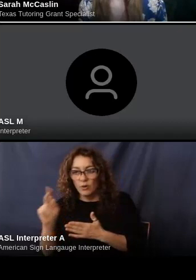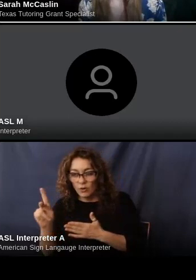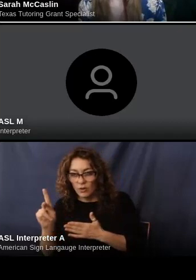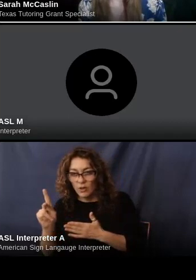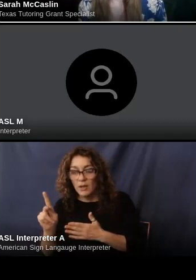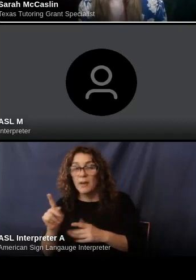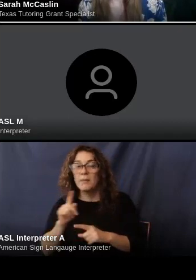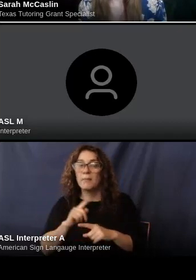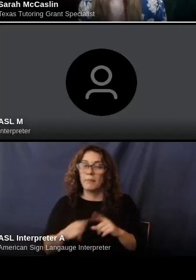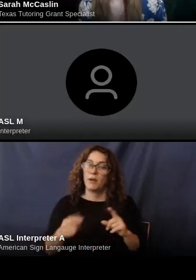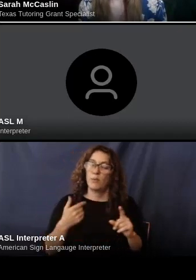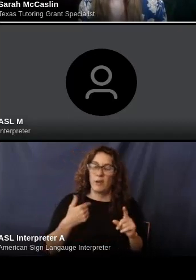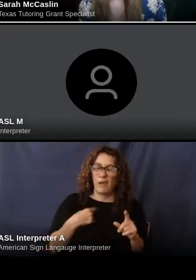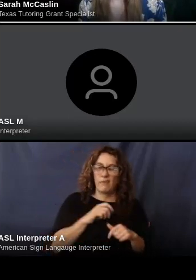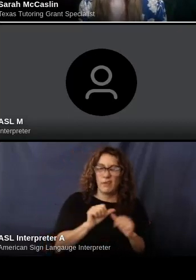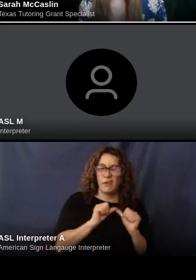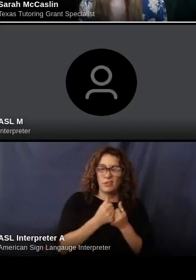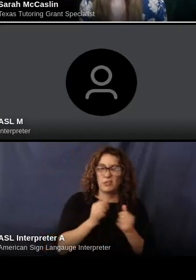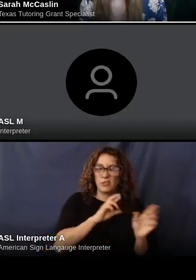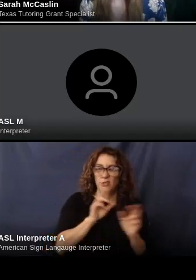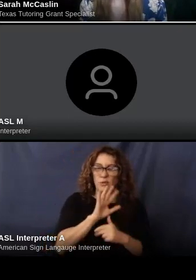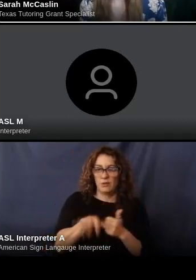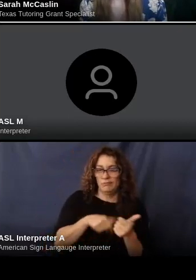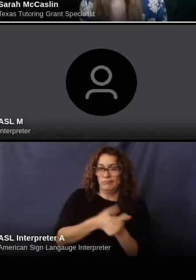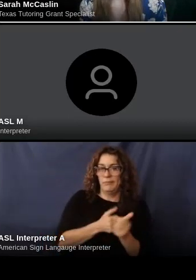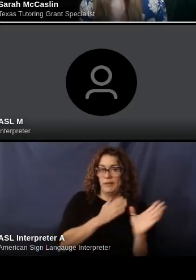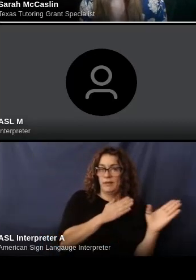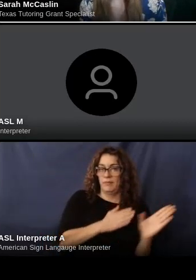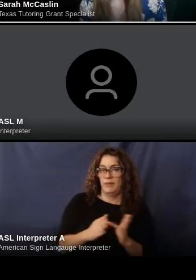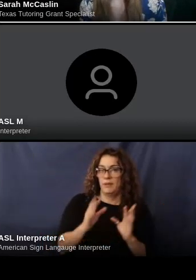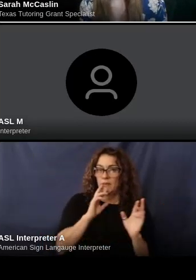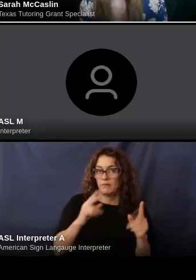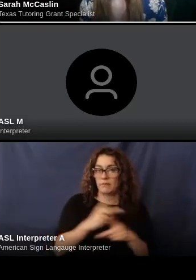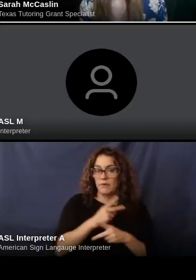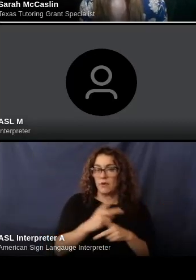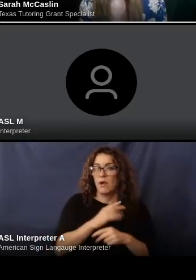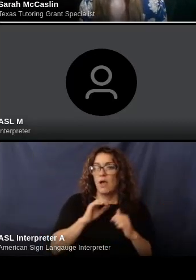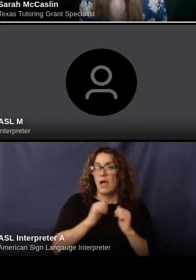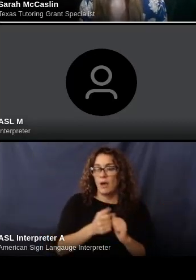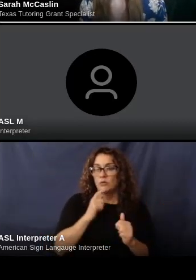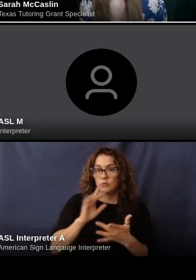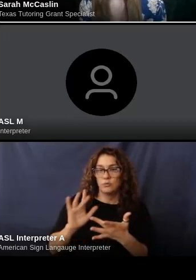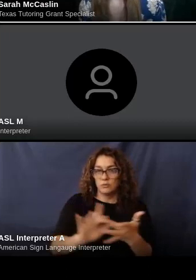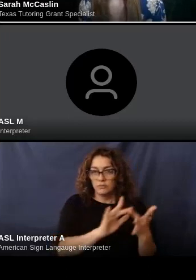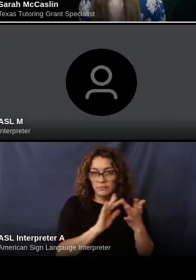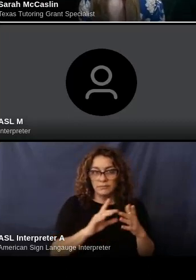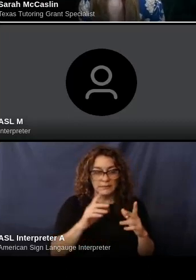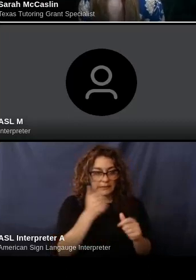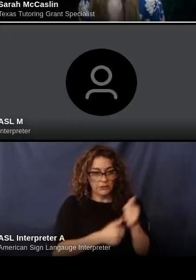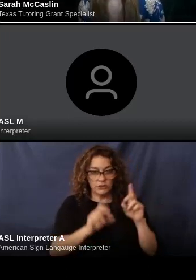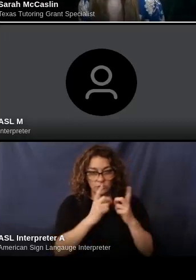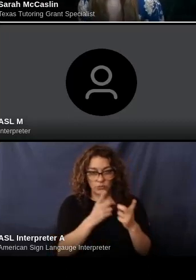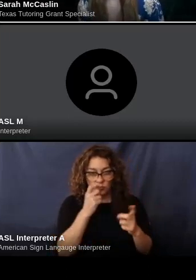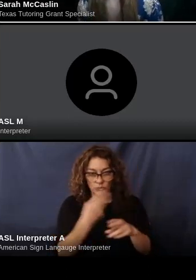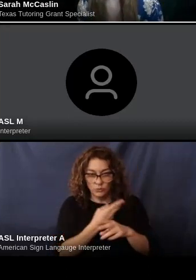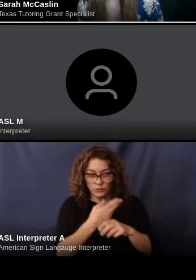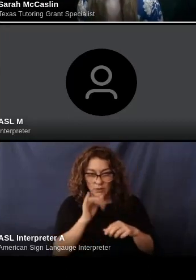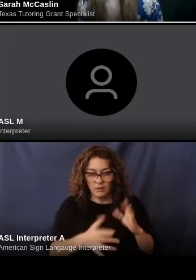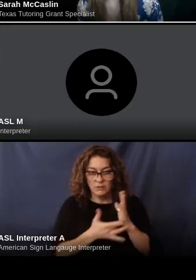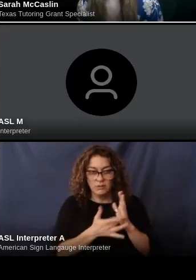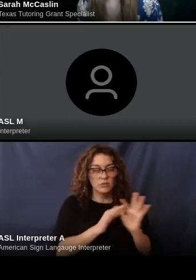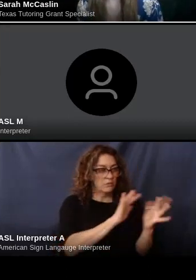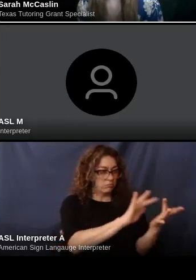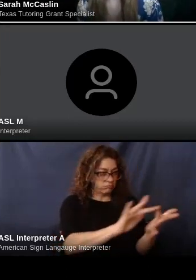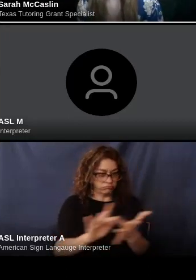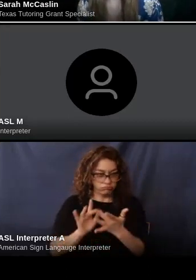we have agency plans in place, and I've already started contacting those Book Nook districts to see what we're going to do moving forward and how we can